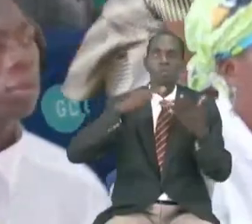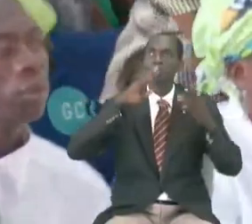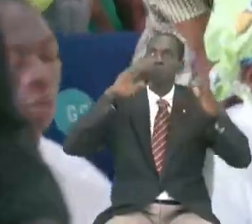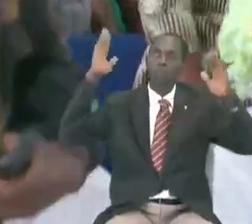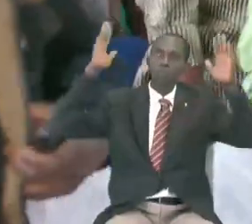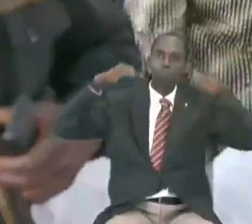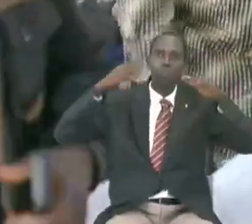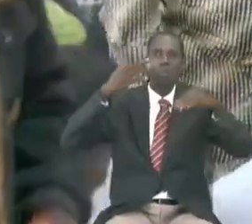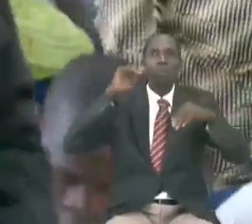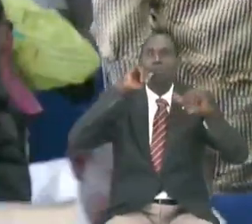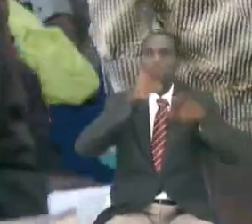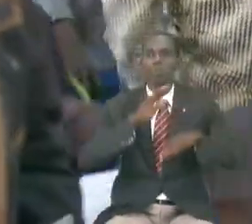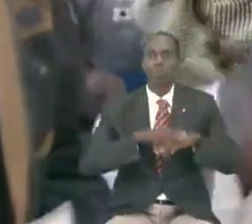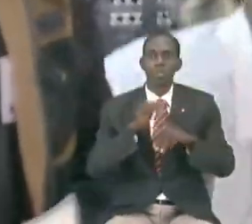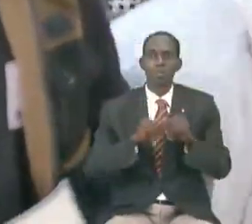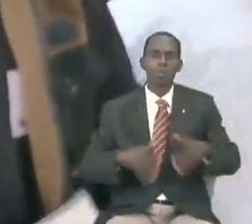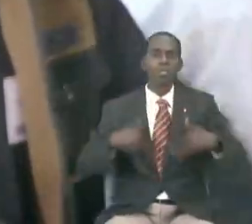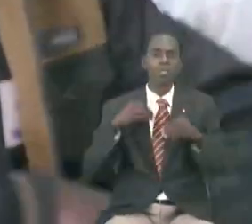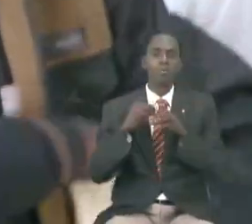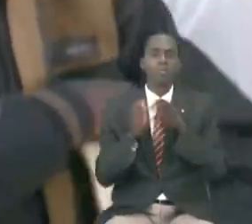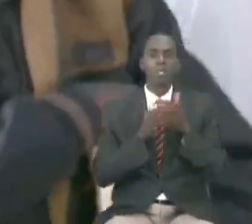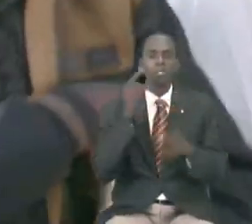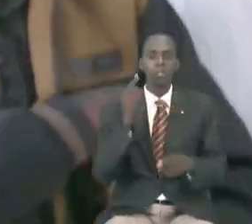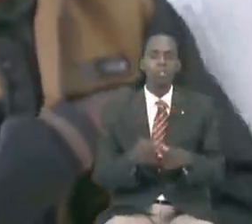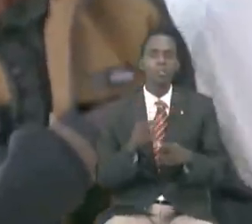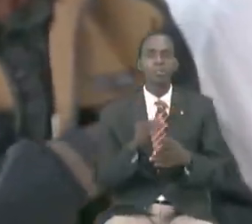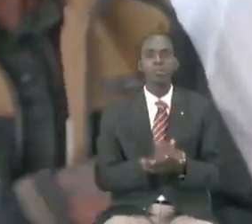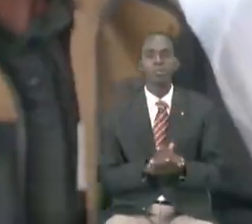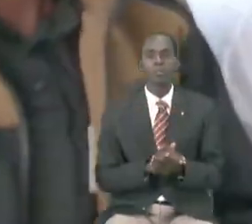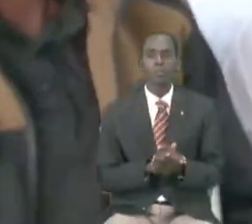Let's rise up on our feet. This is a time.